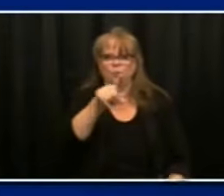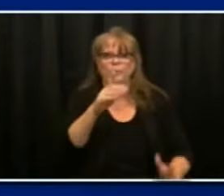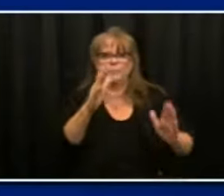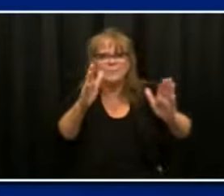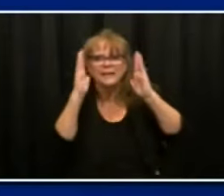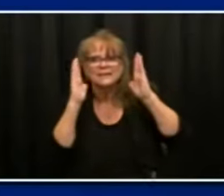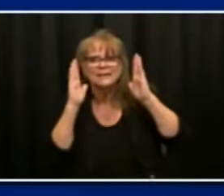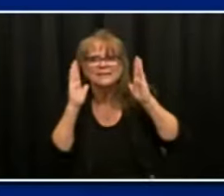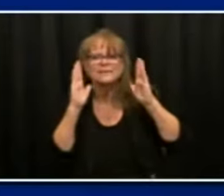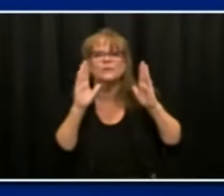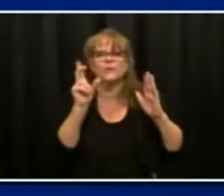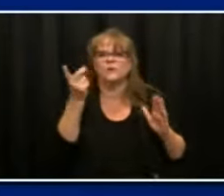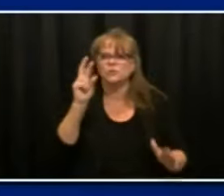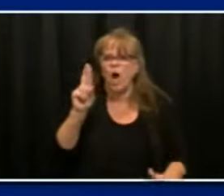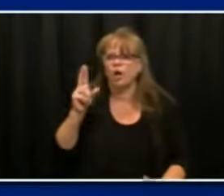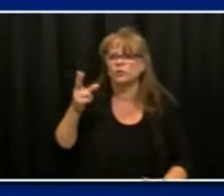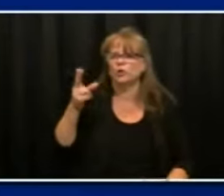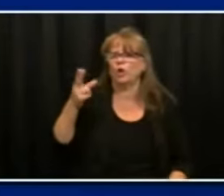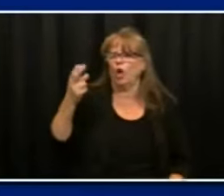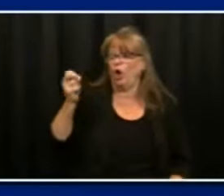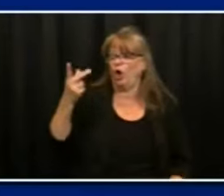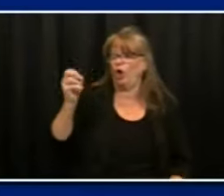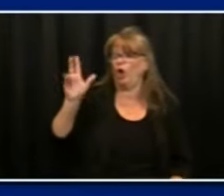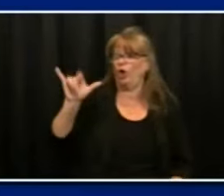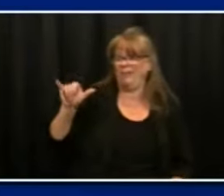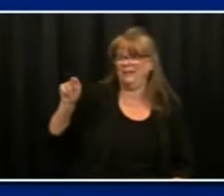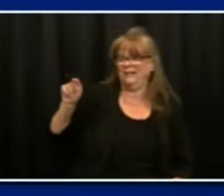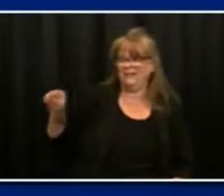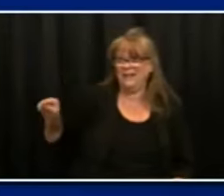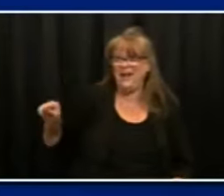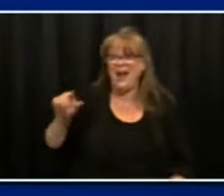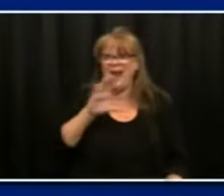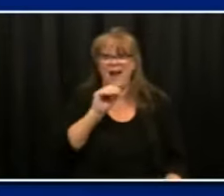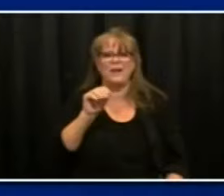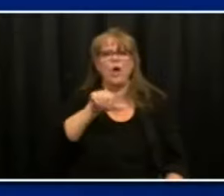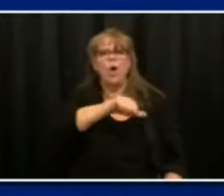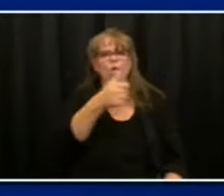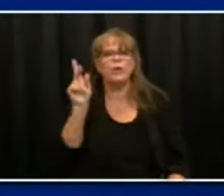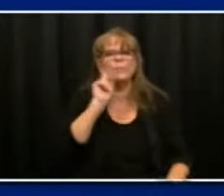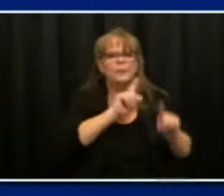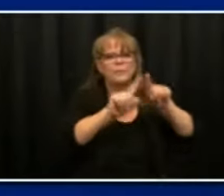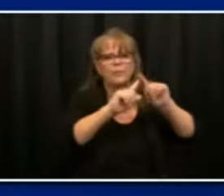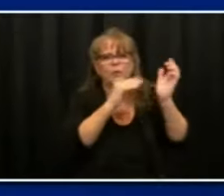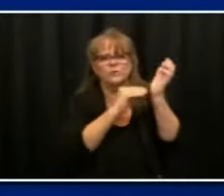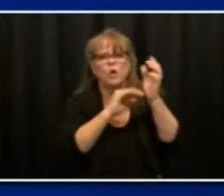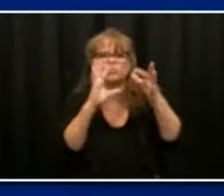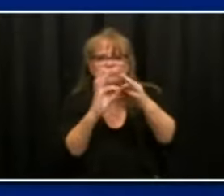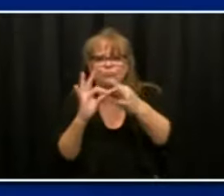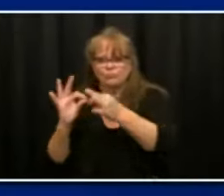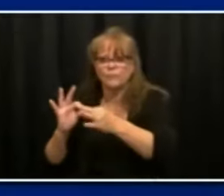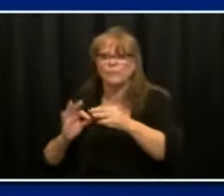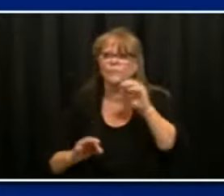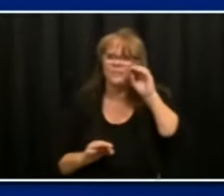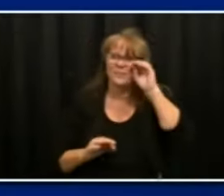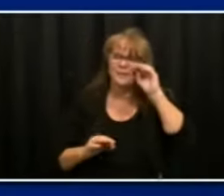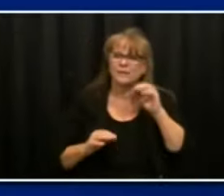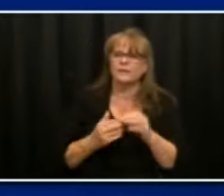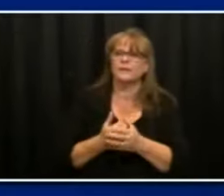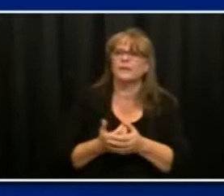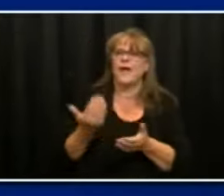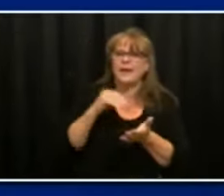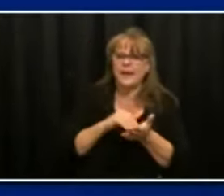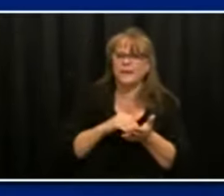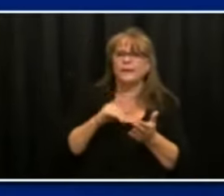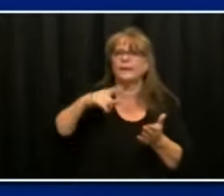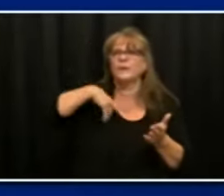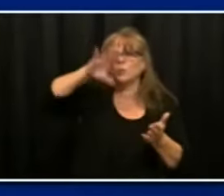and you know a lot of the best practices around preventing the spread. Doesn't mean that you might not have been complacent at times. We all